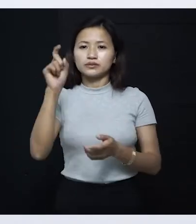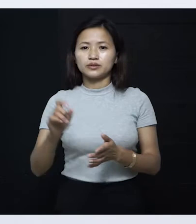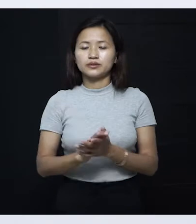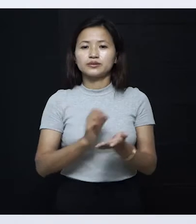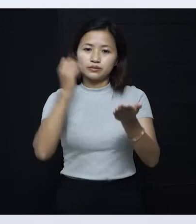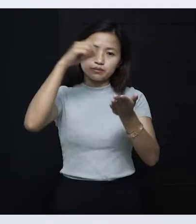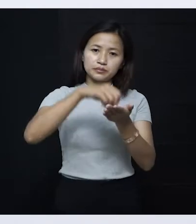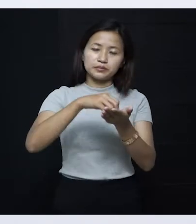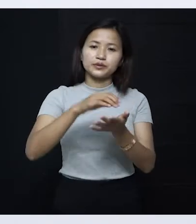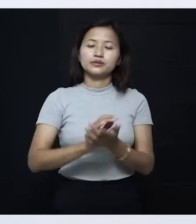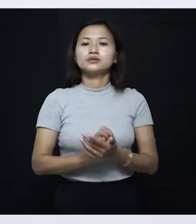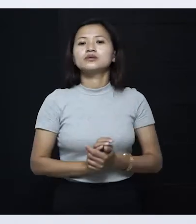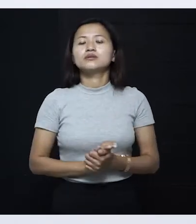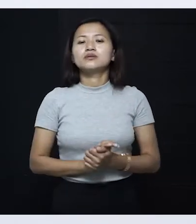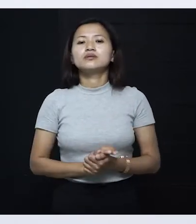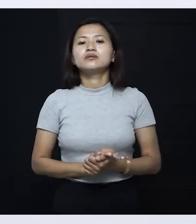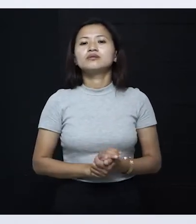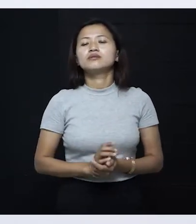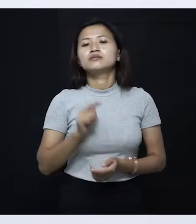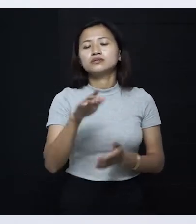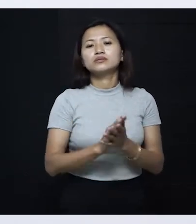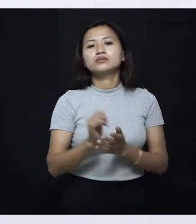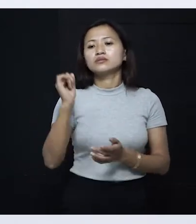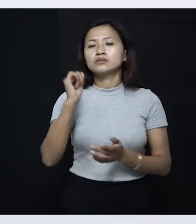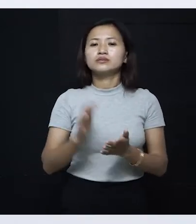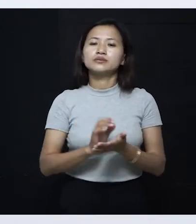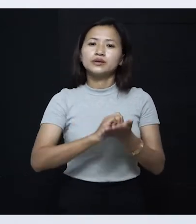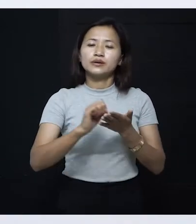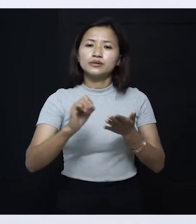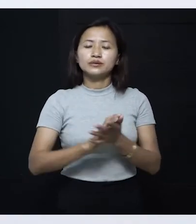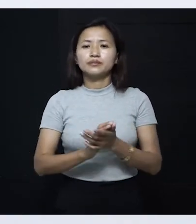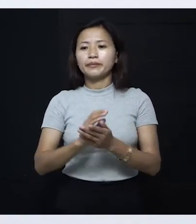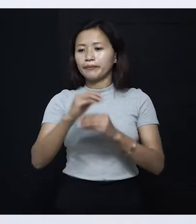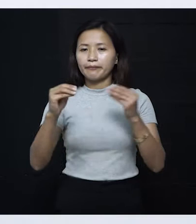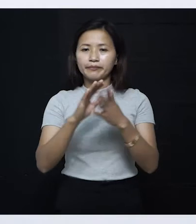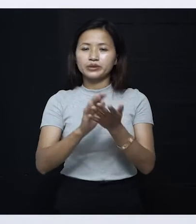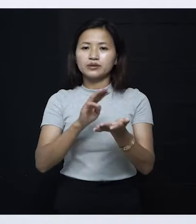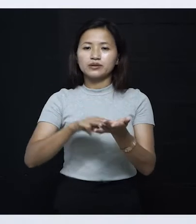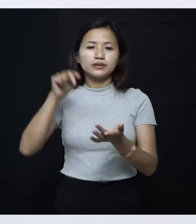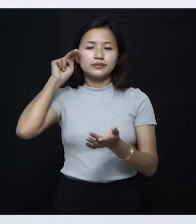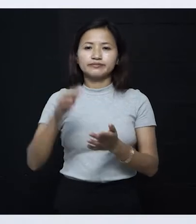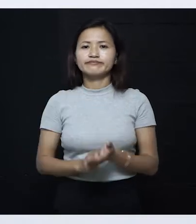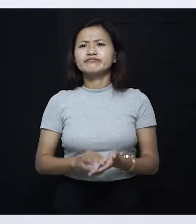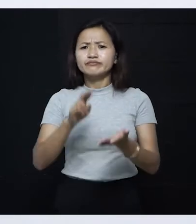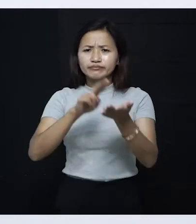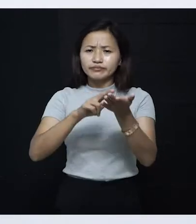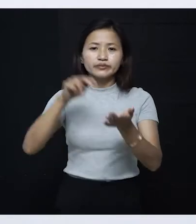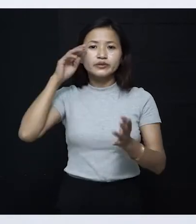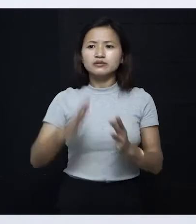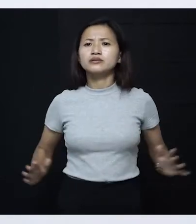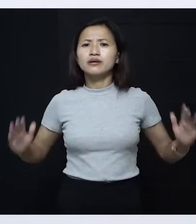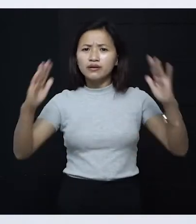to mention, okay. Then you can also write about that Nagaland is a hilly mountain. We all know that, isn't